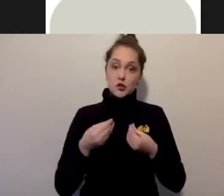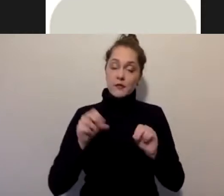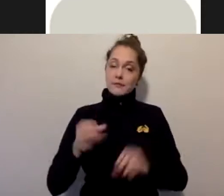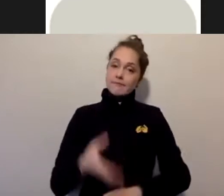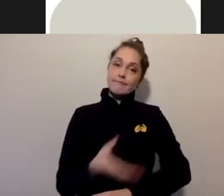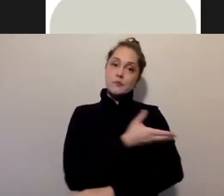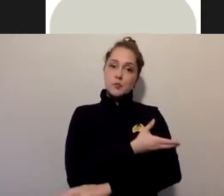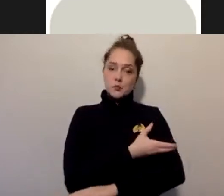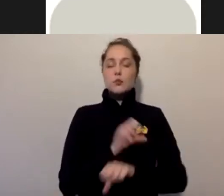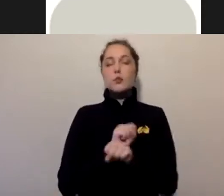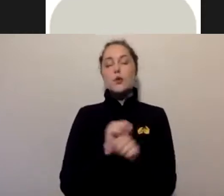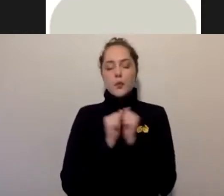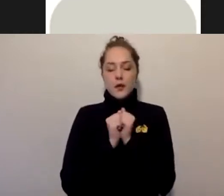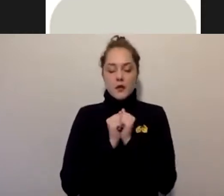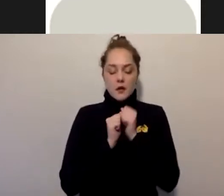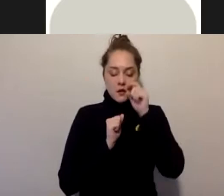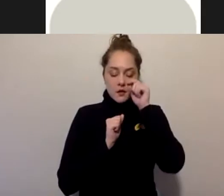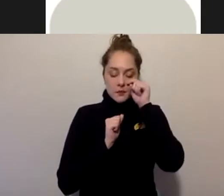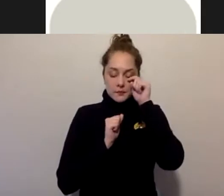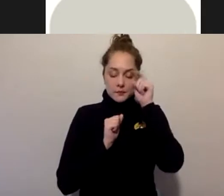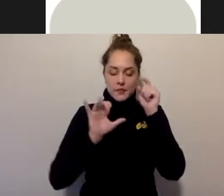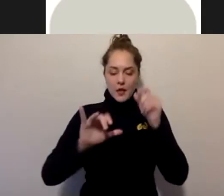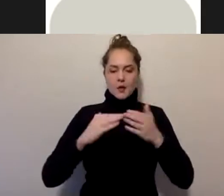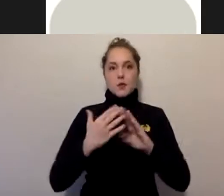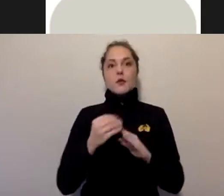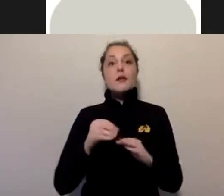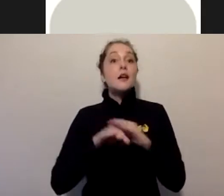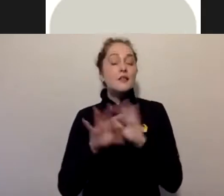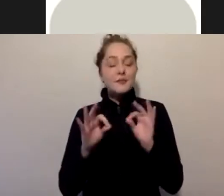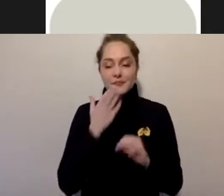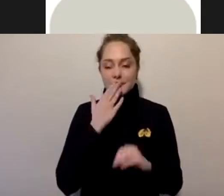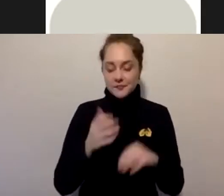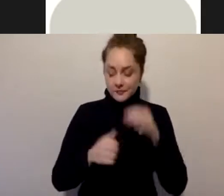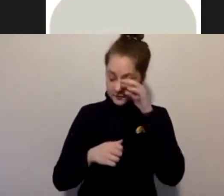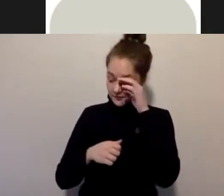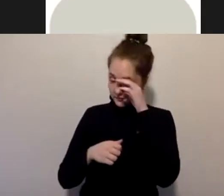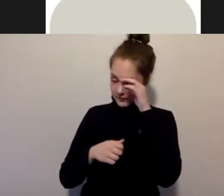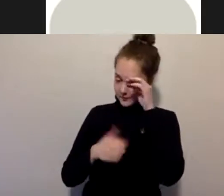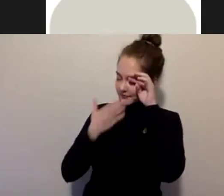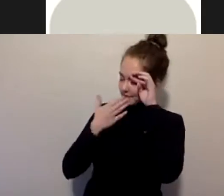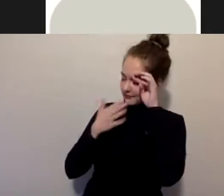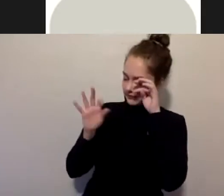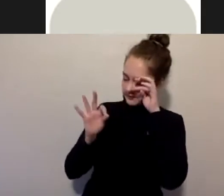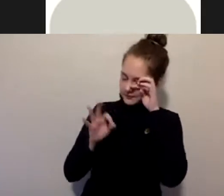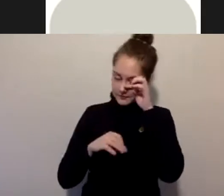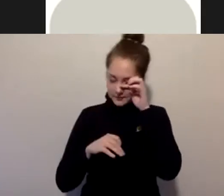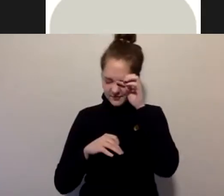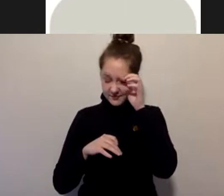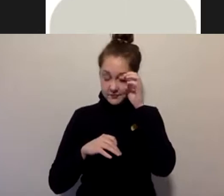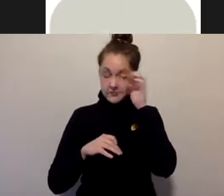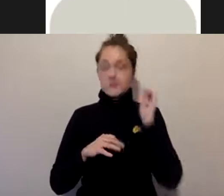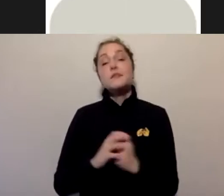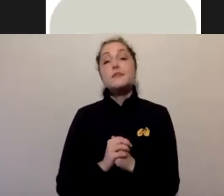improve working with that community and access. Thank you. Thank you. Very good. All